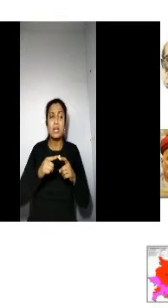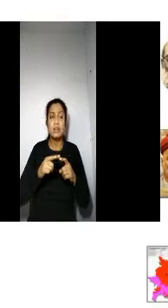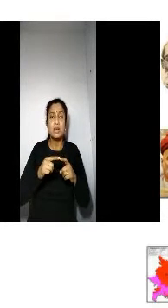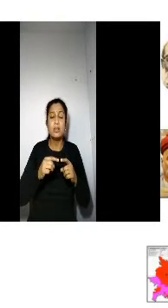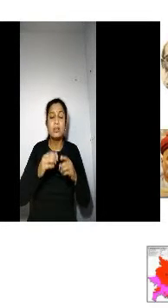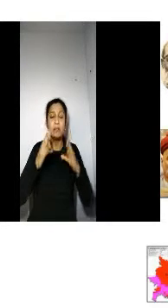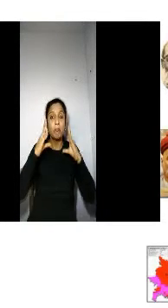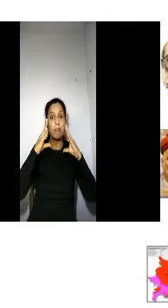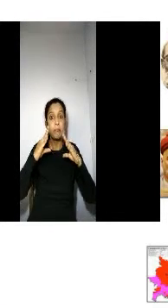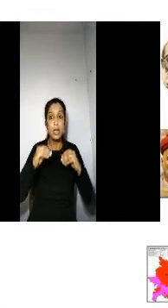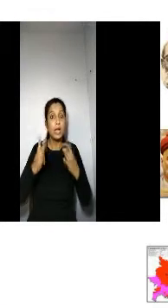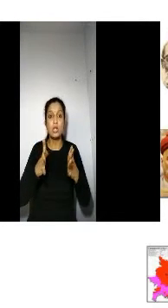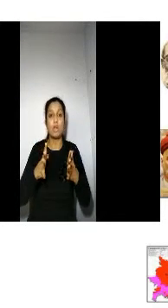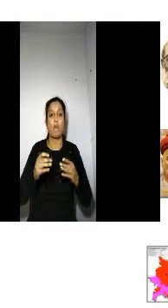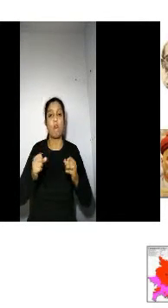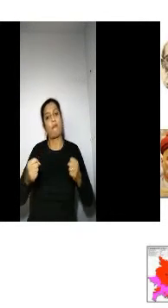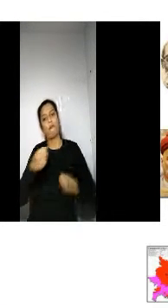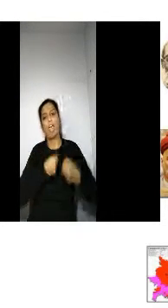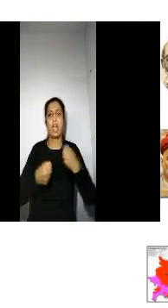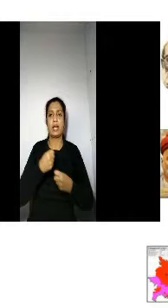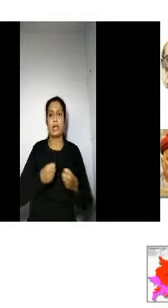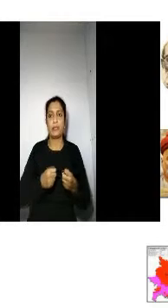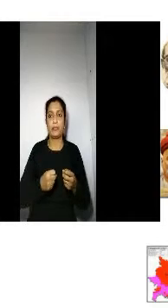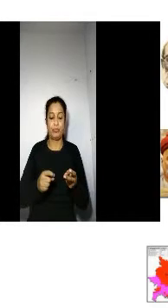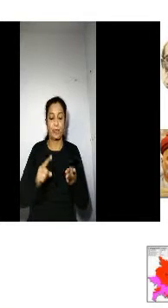opposed the partition of